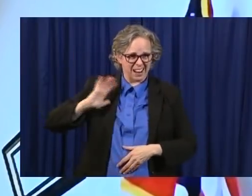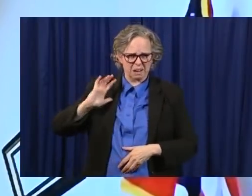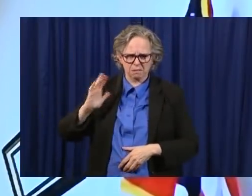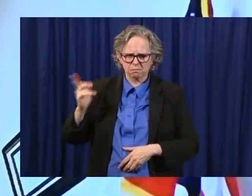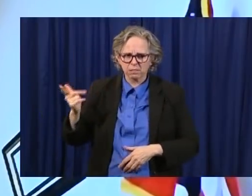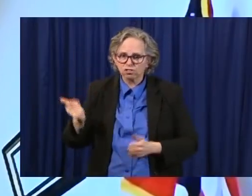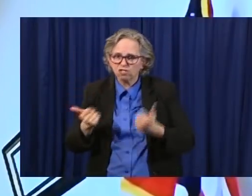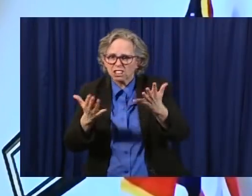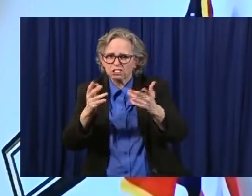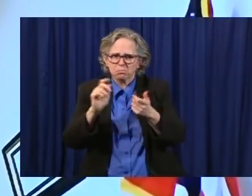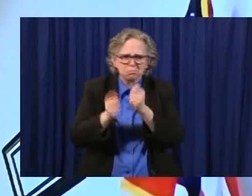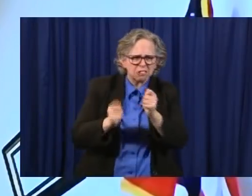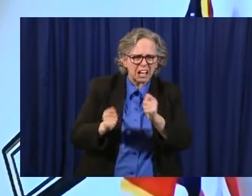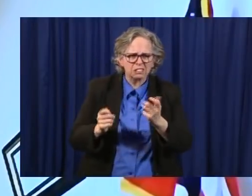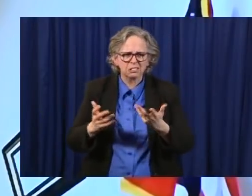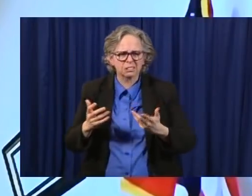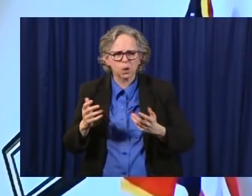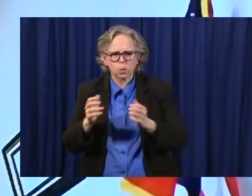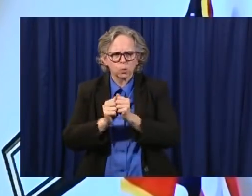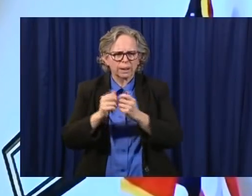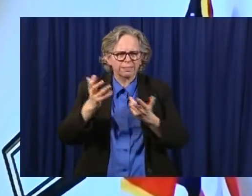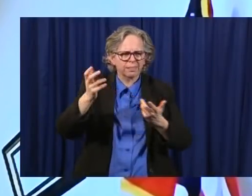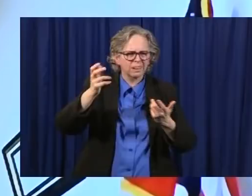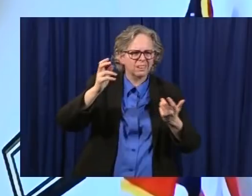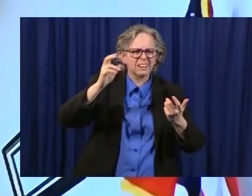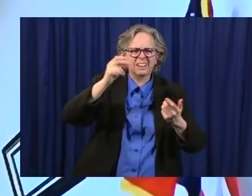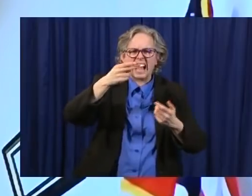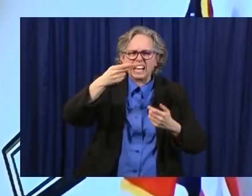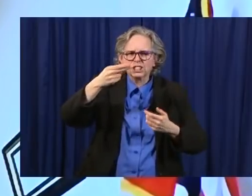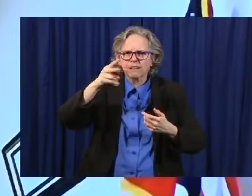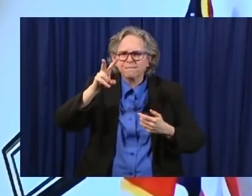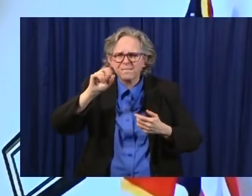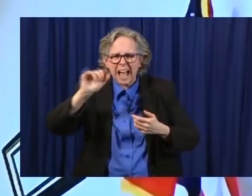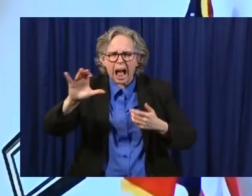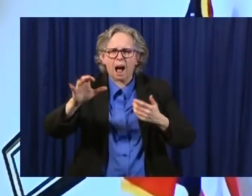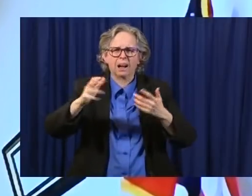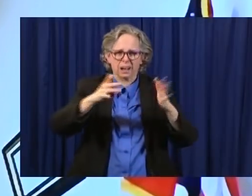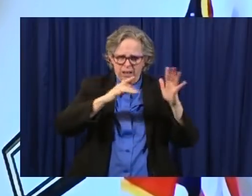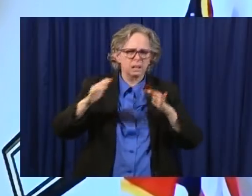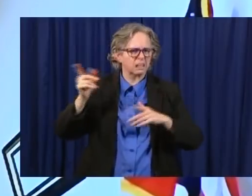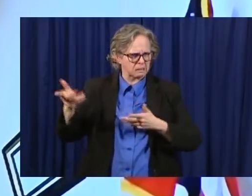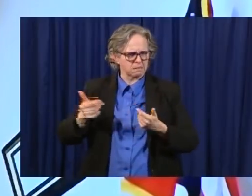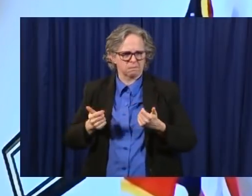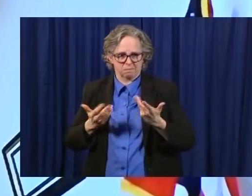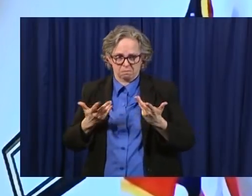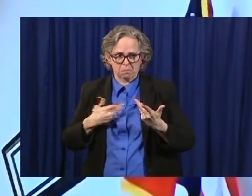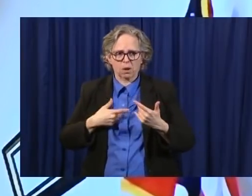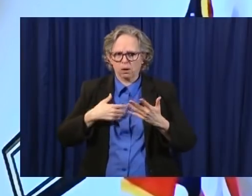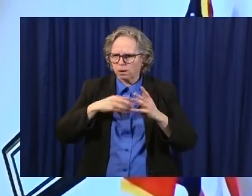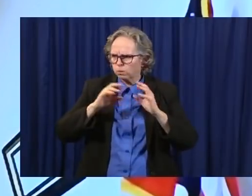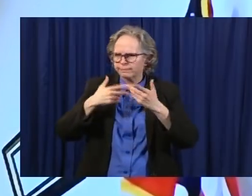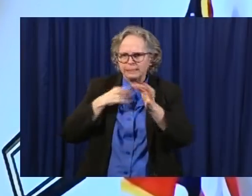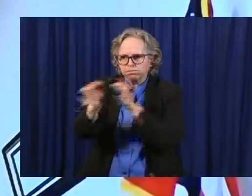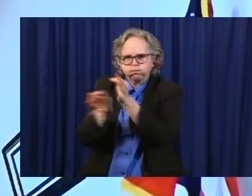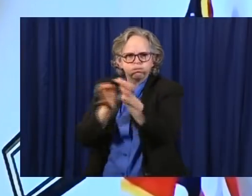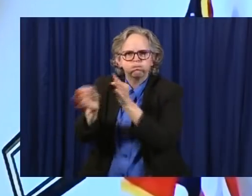educated the inmates about this. They've offered them masks if they want to wear them. They're making the